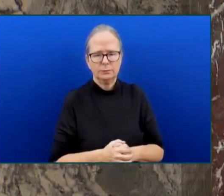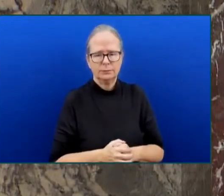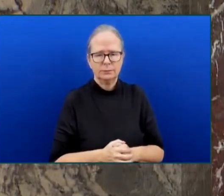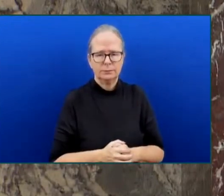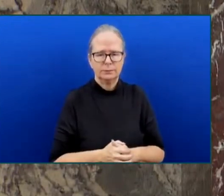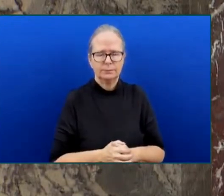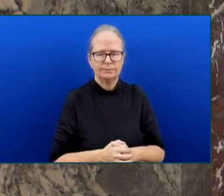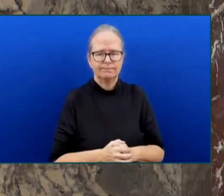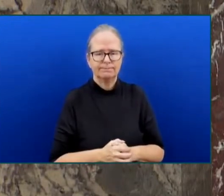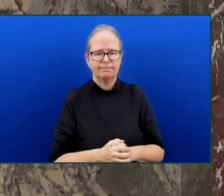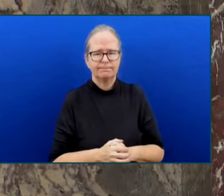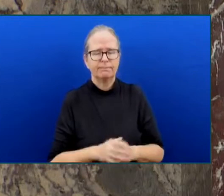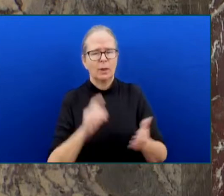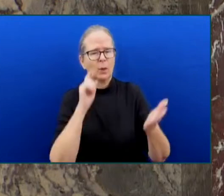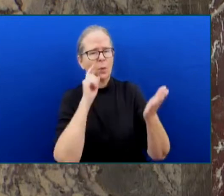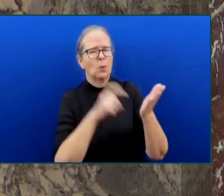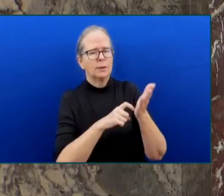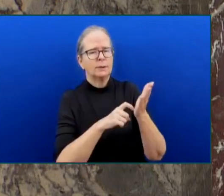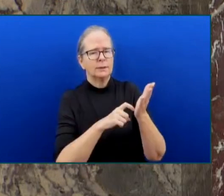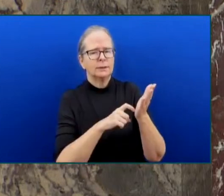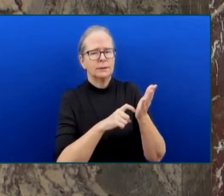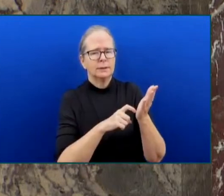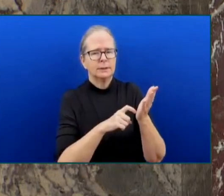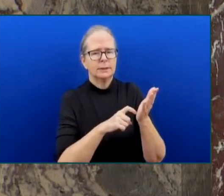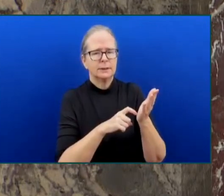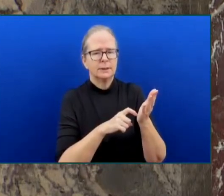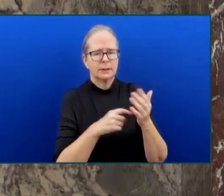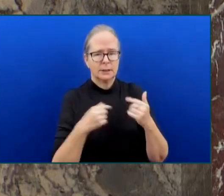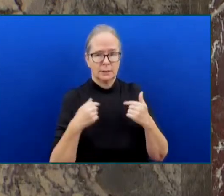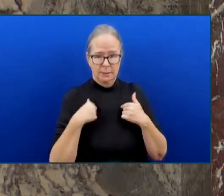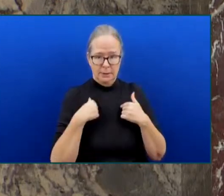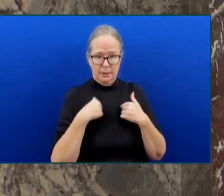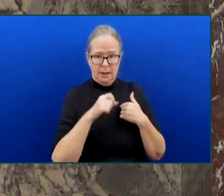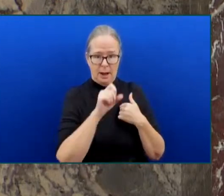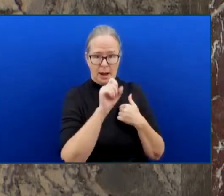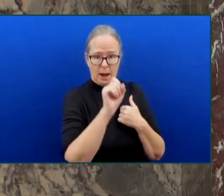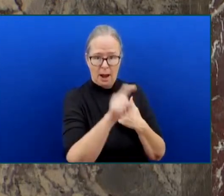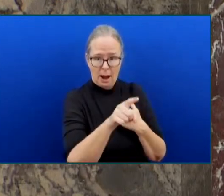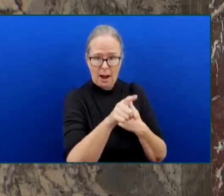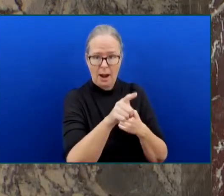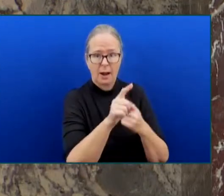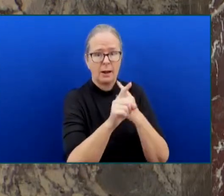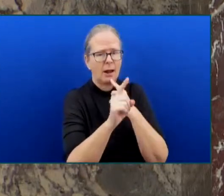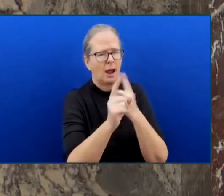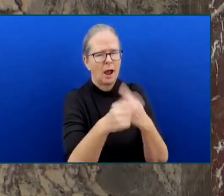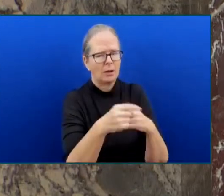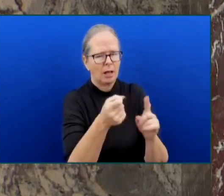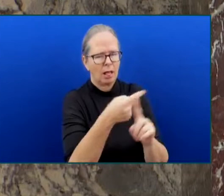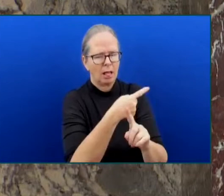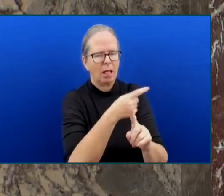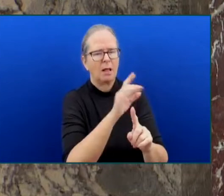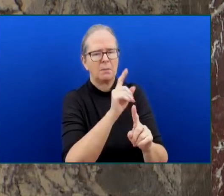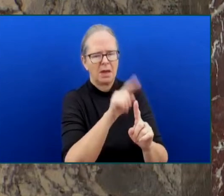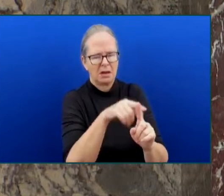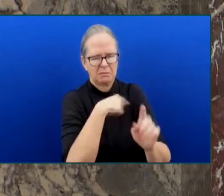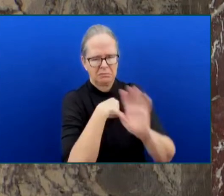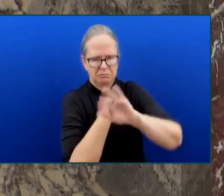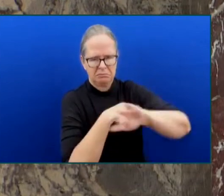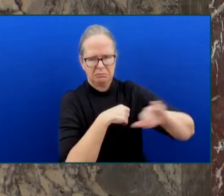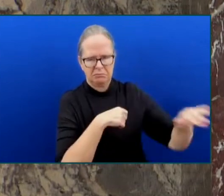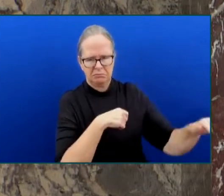he declined to answer my question, but we'll let that go for now. And again, I just want to remind him that the carbon tax is something that has